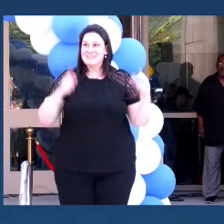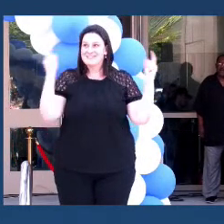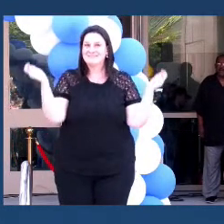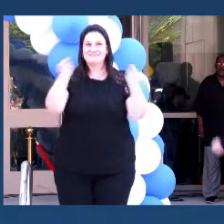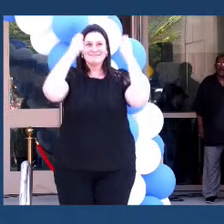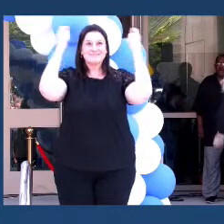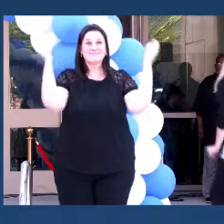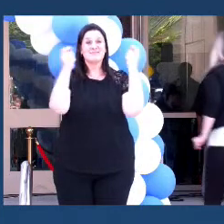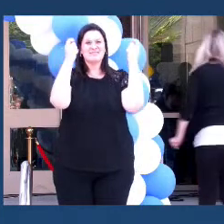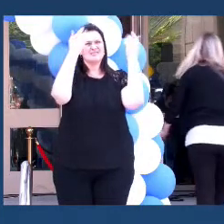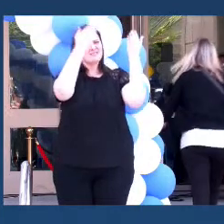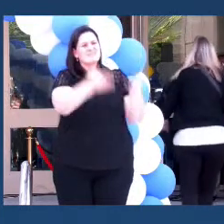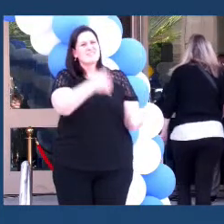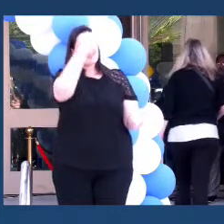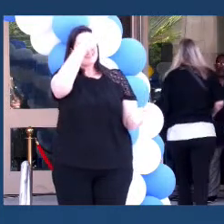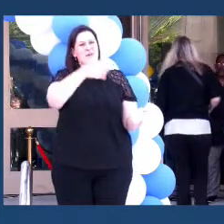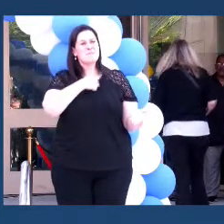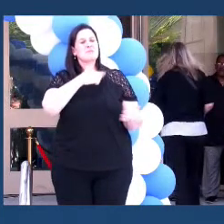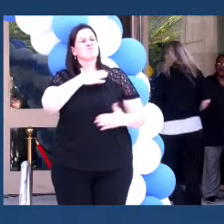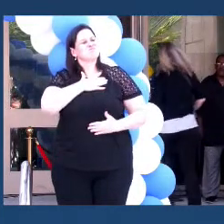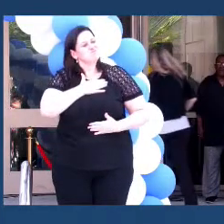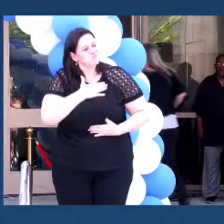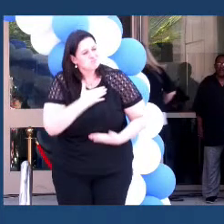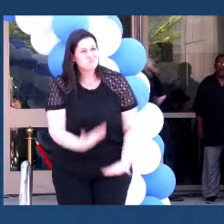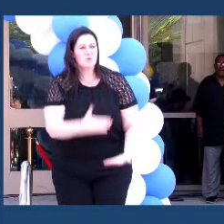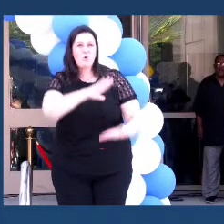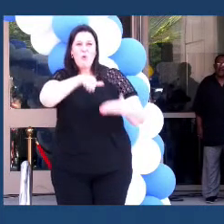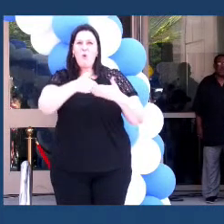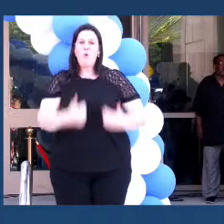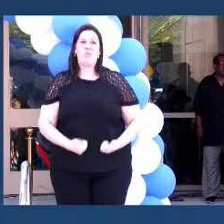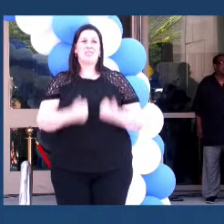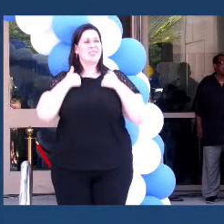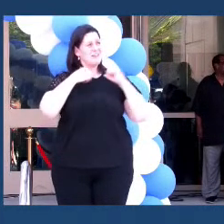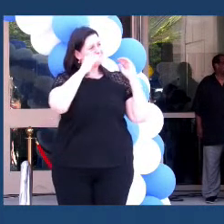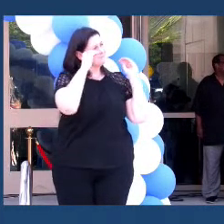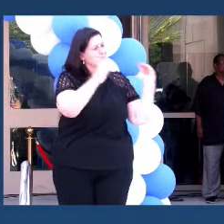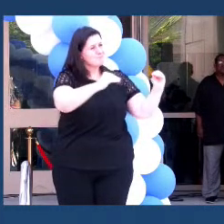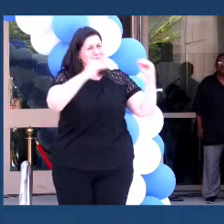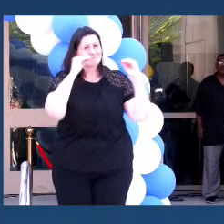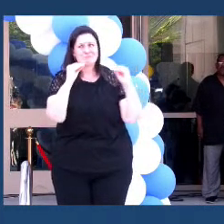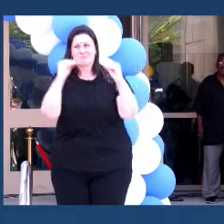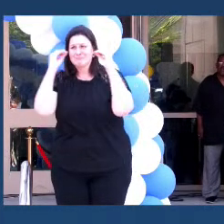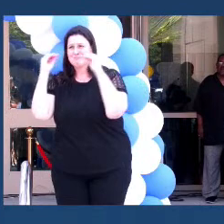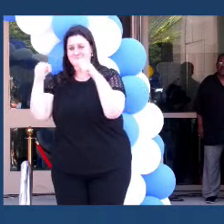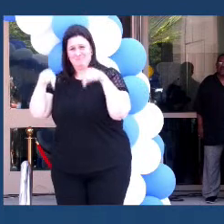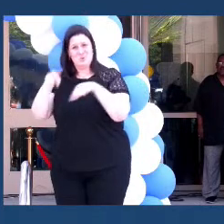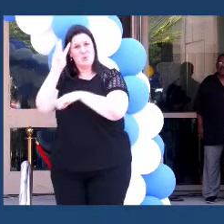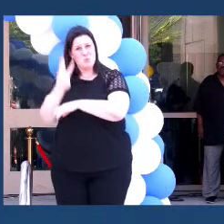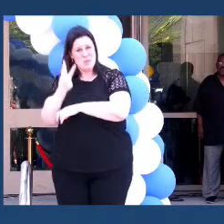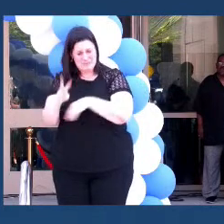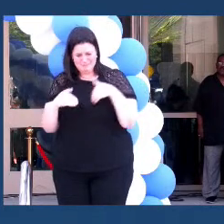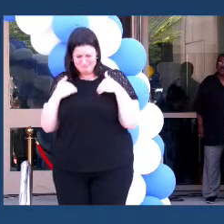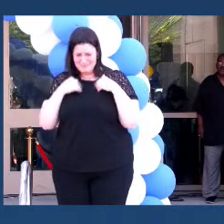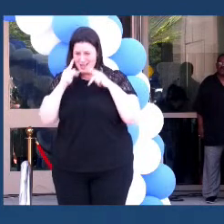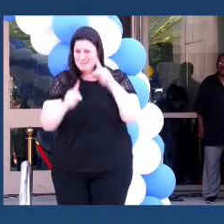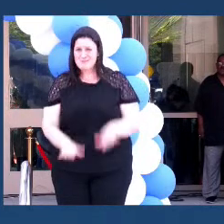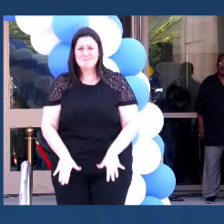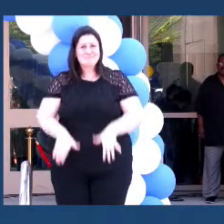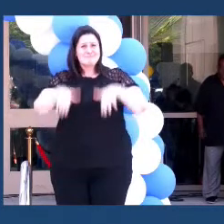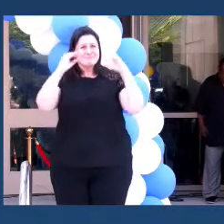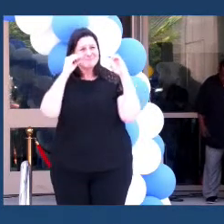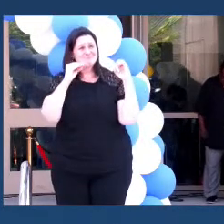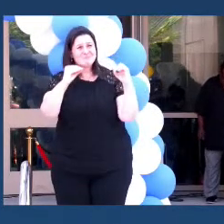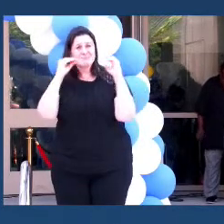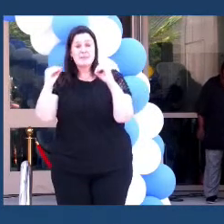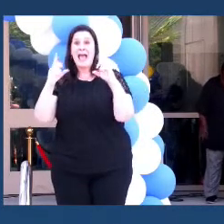of a man who gave his life to educating our youth here in the city of Wilmington, and it's also a celebration of